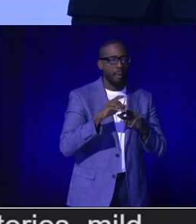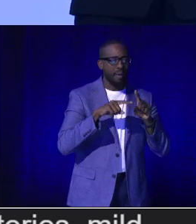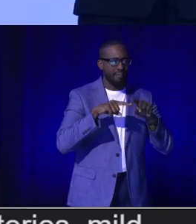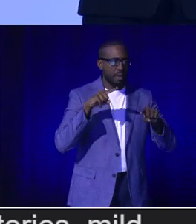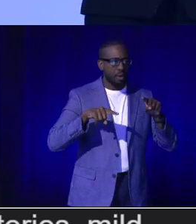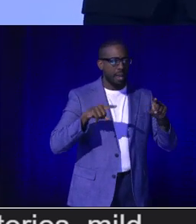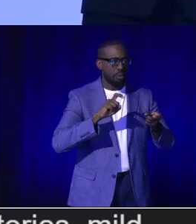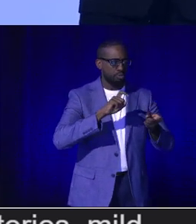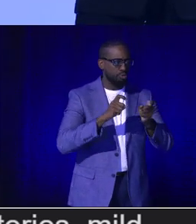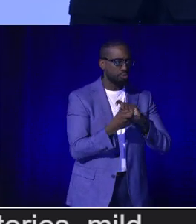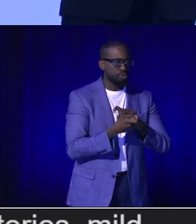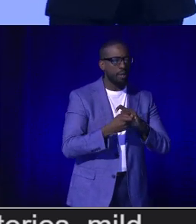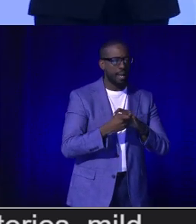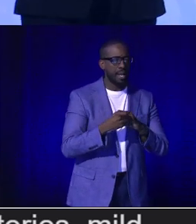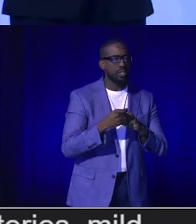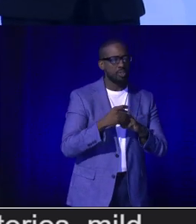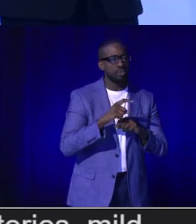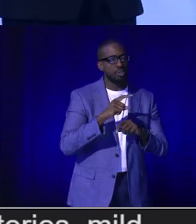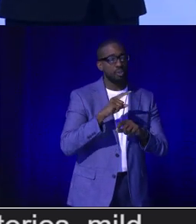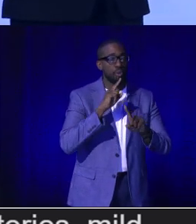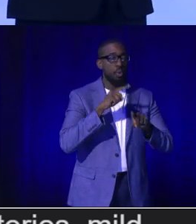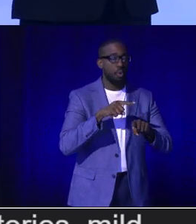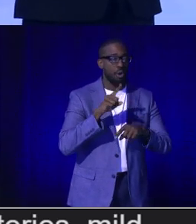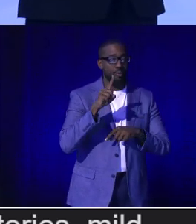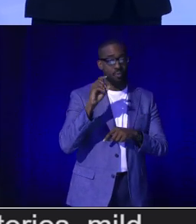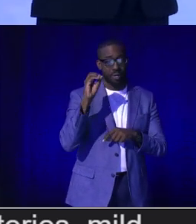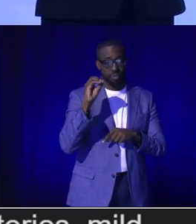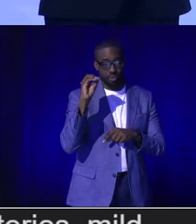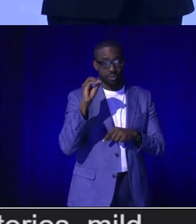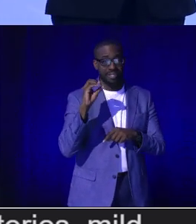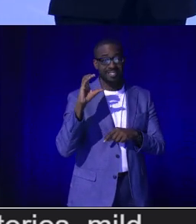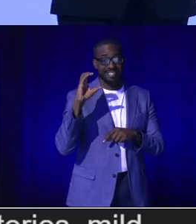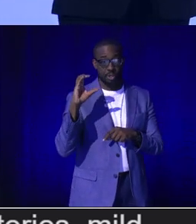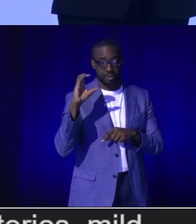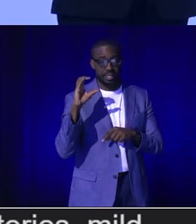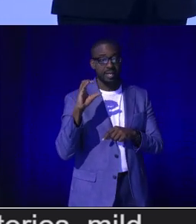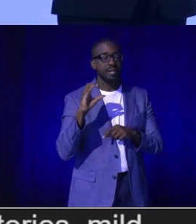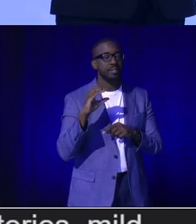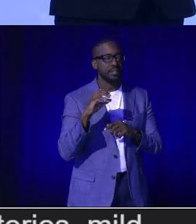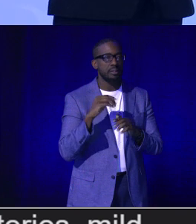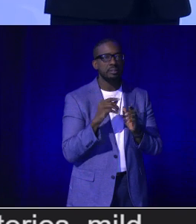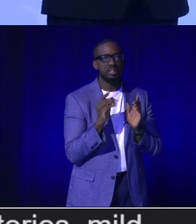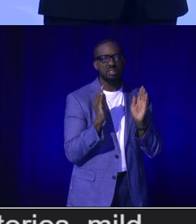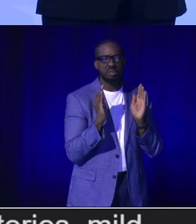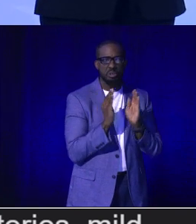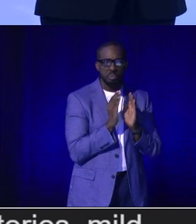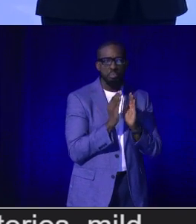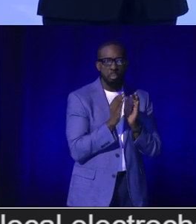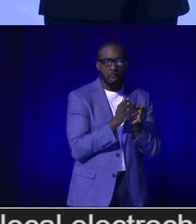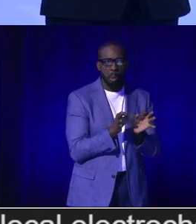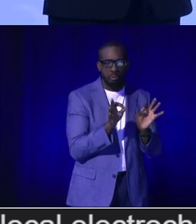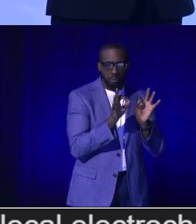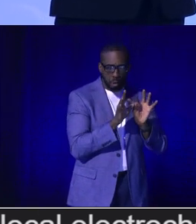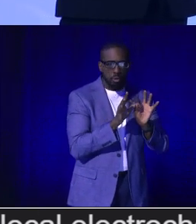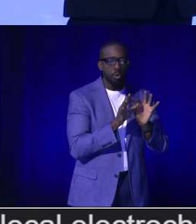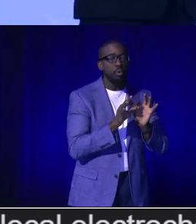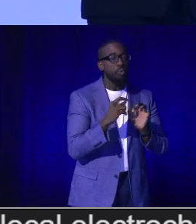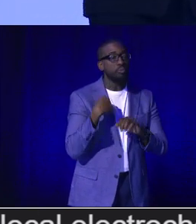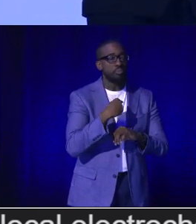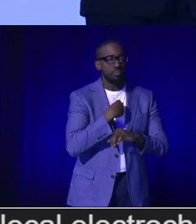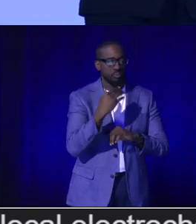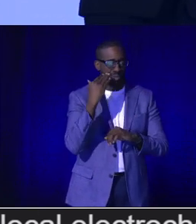degradation. So we have, 1 degree Celsius is a relatively small value. We know that